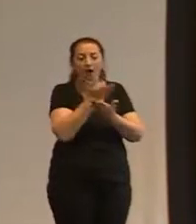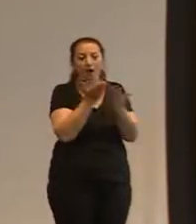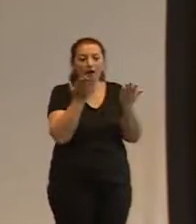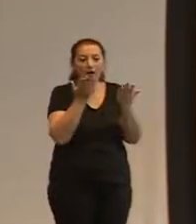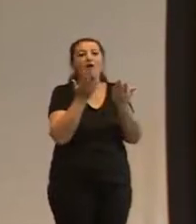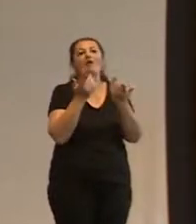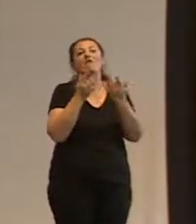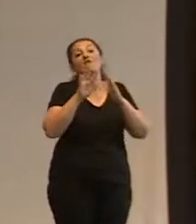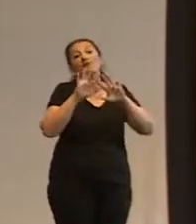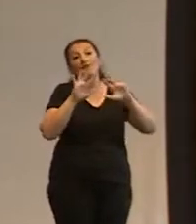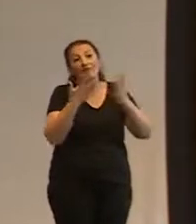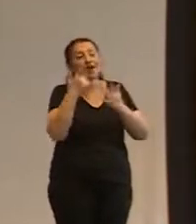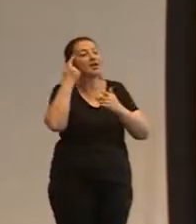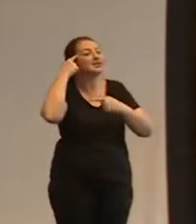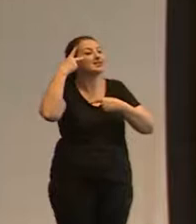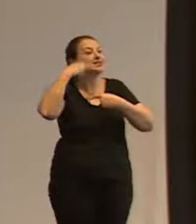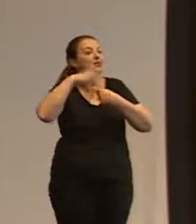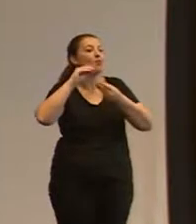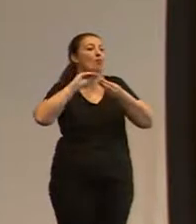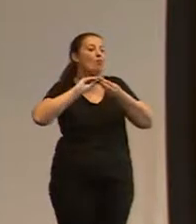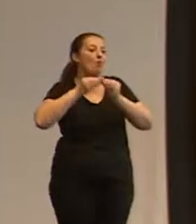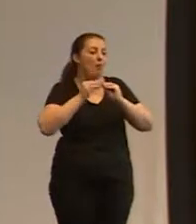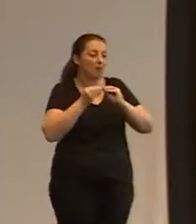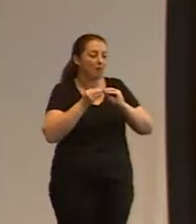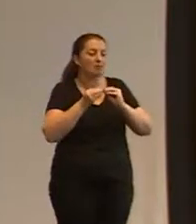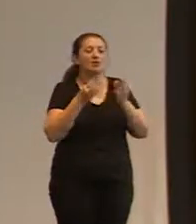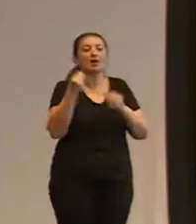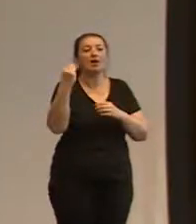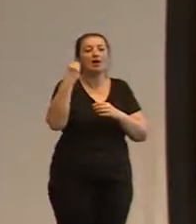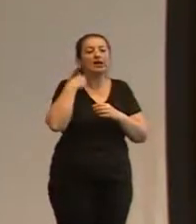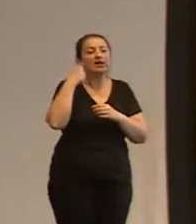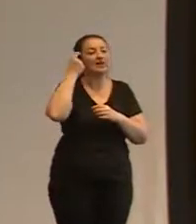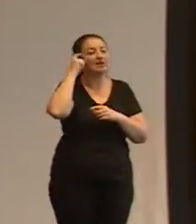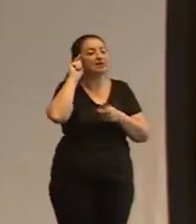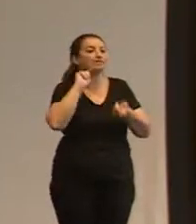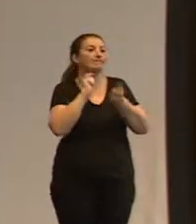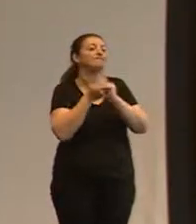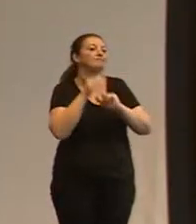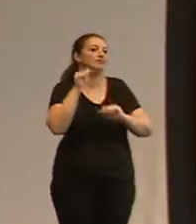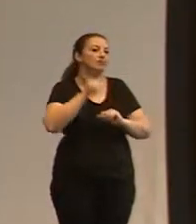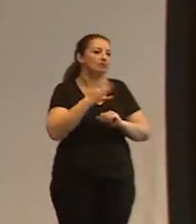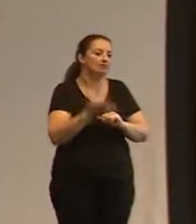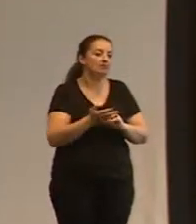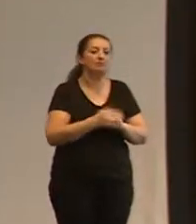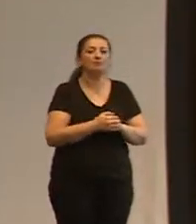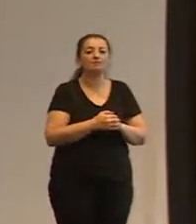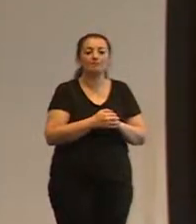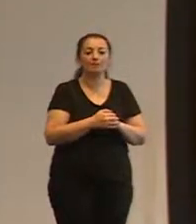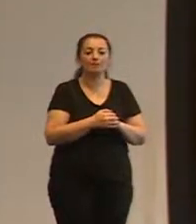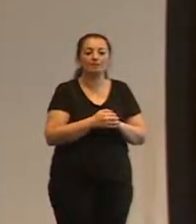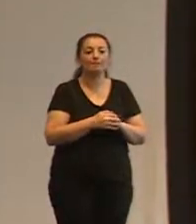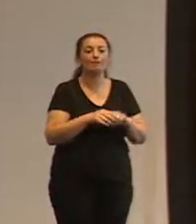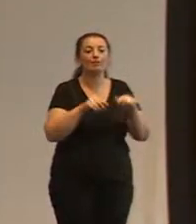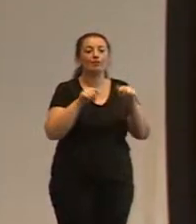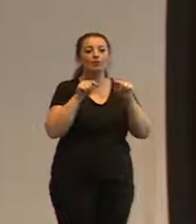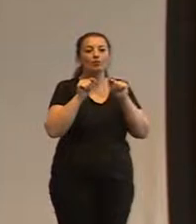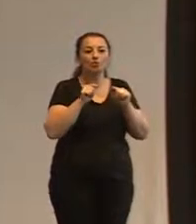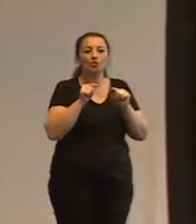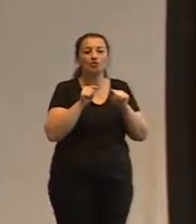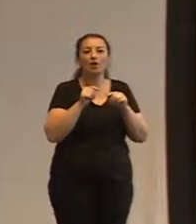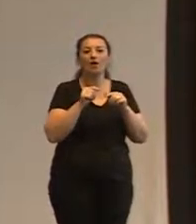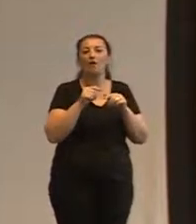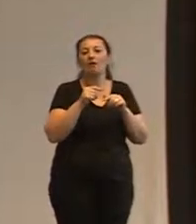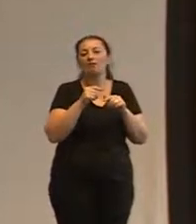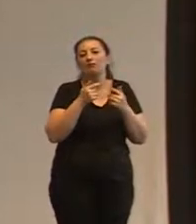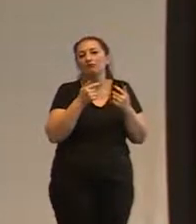is about us about the people around us it's about the nature it's about our mental problems it brings about news new perspectives